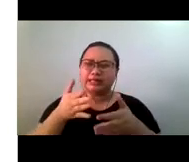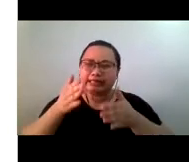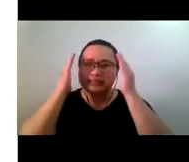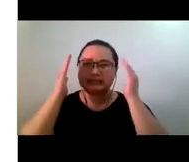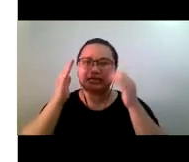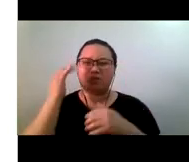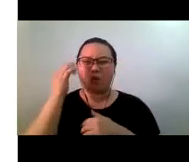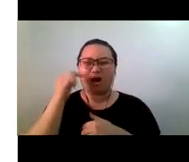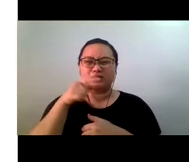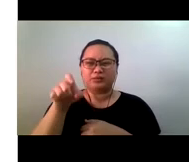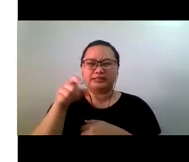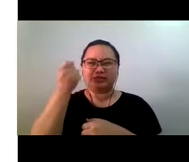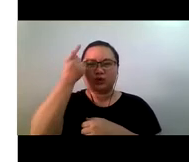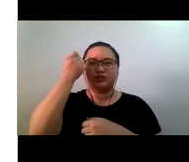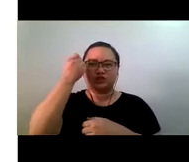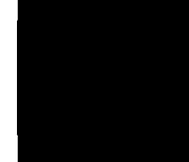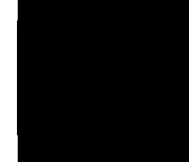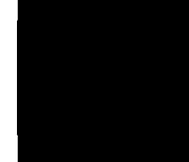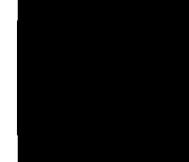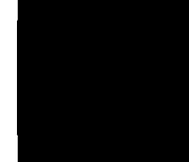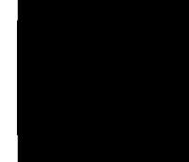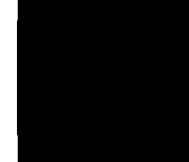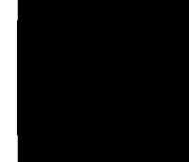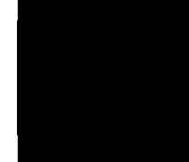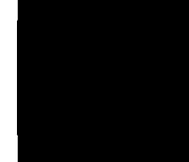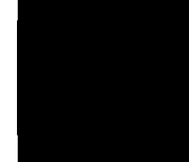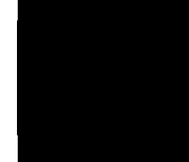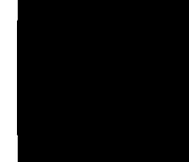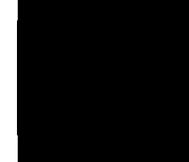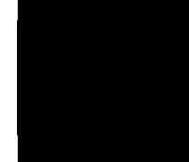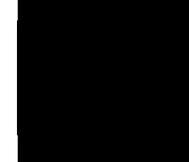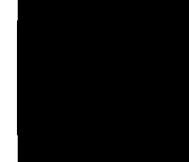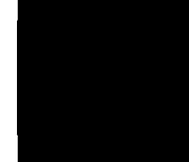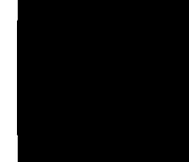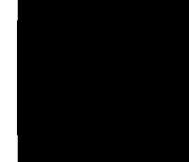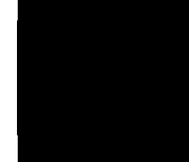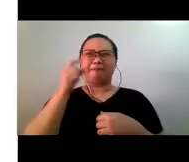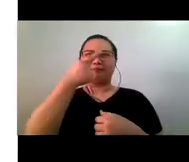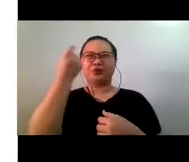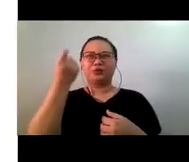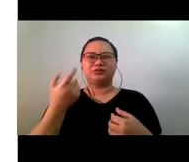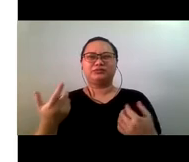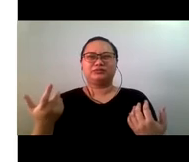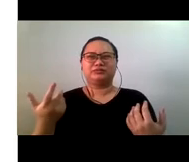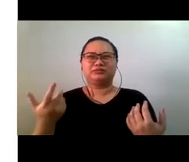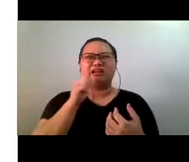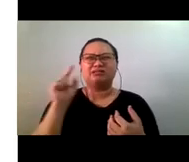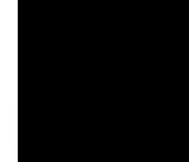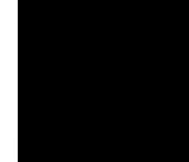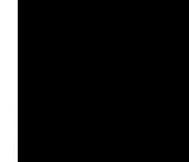understand, not really listen so that we can have a sensible reply.